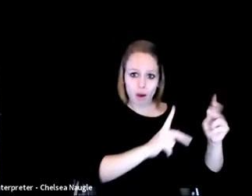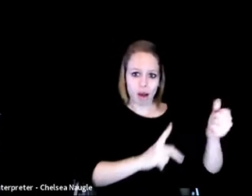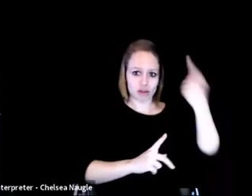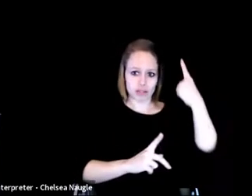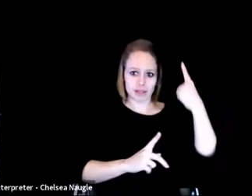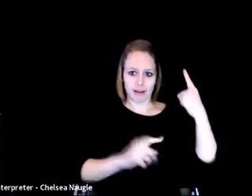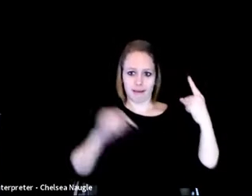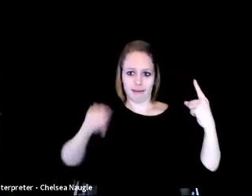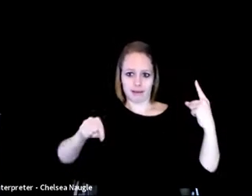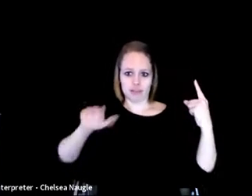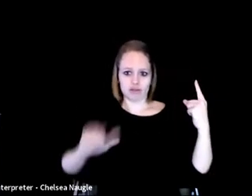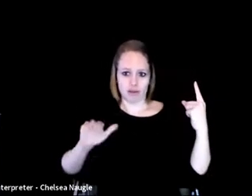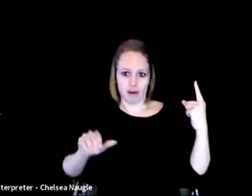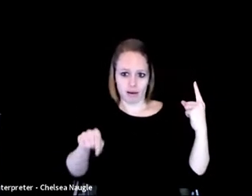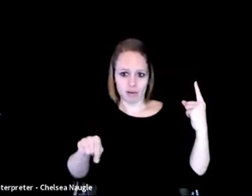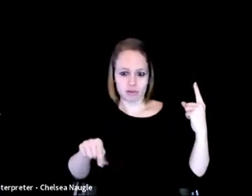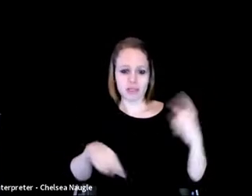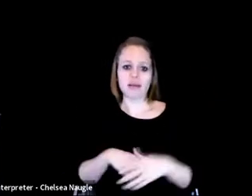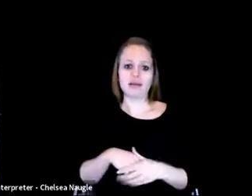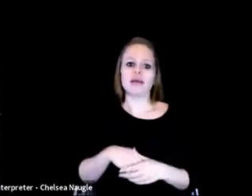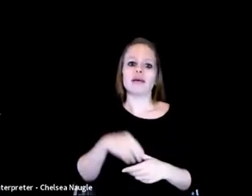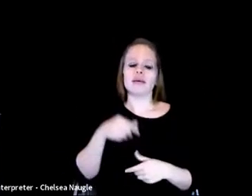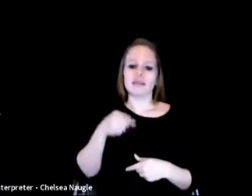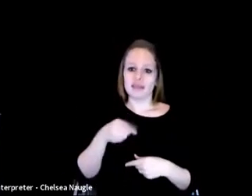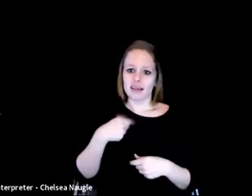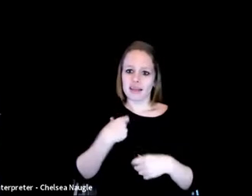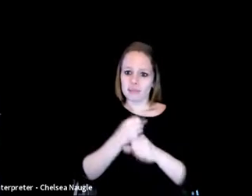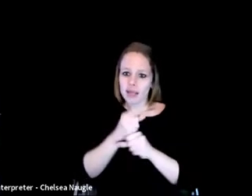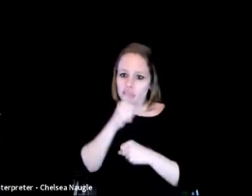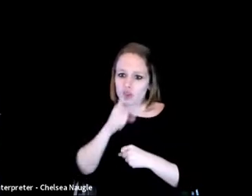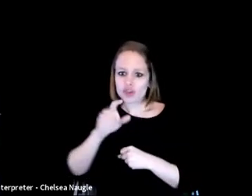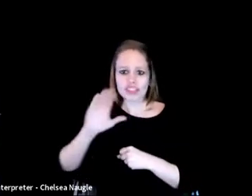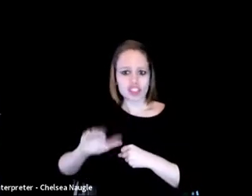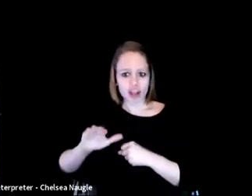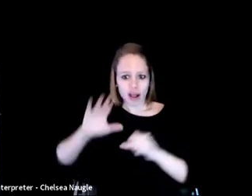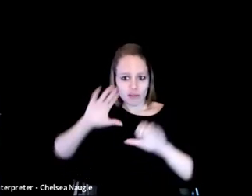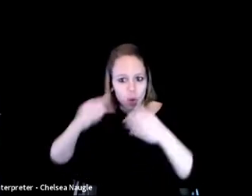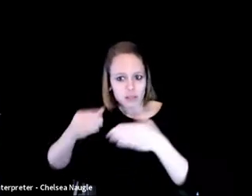help the child pay attention, joint attention to activities. And